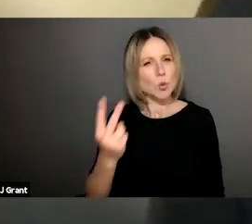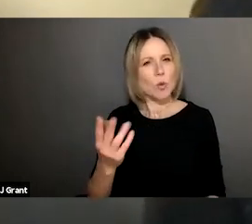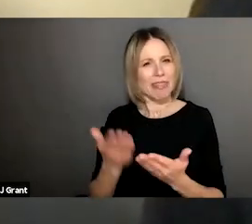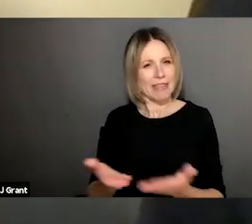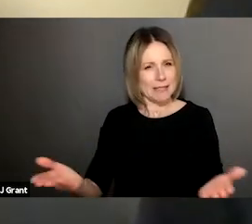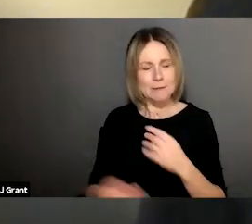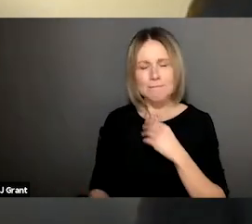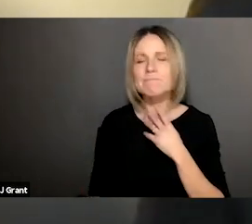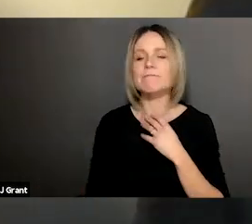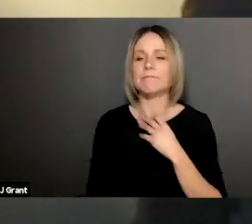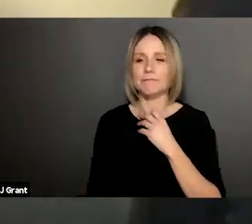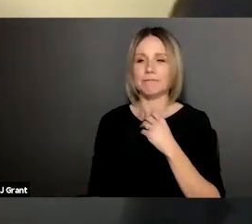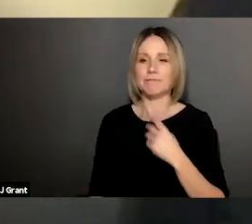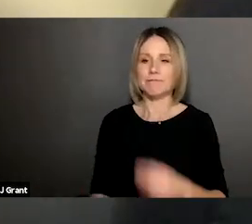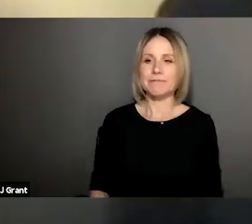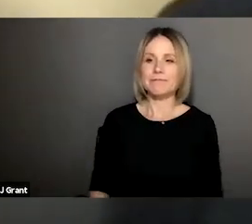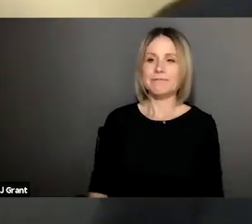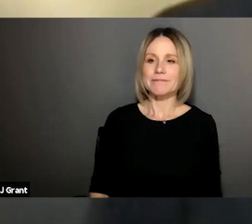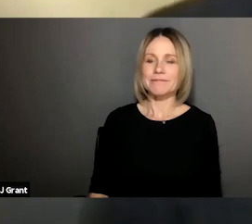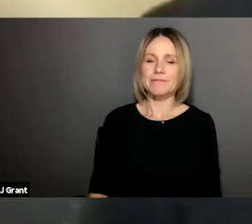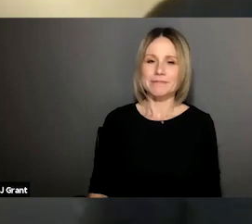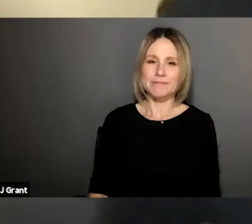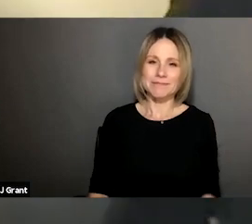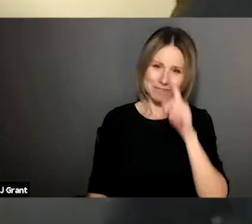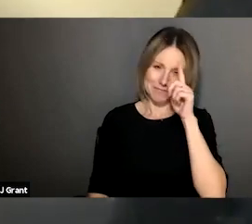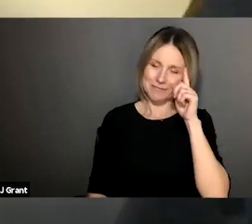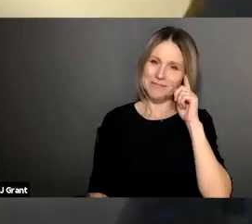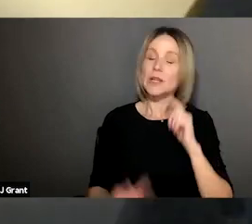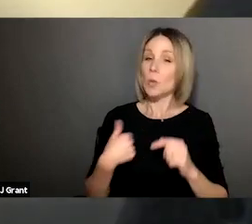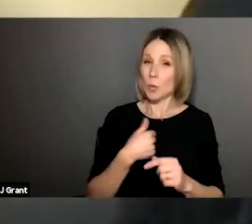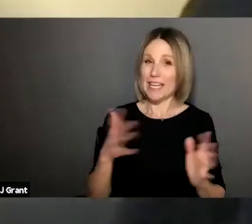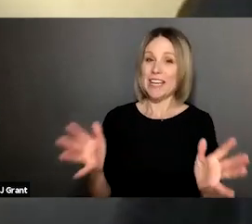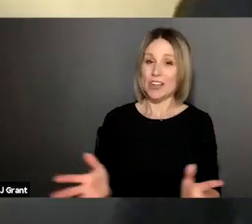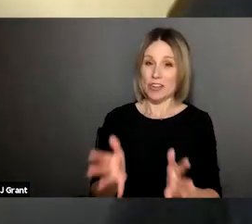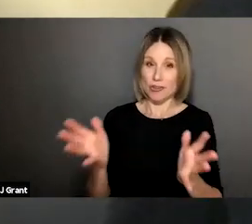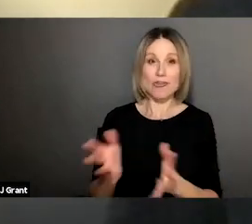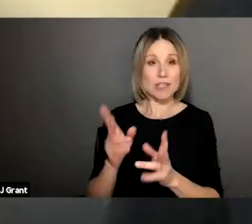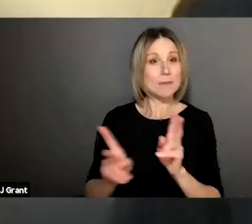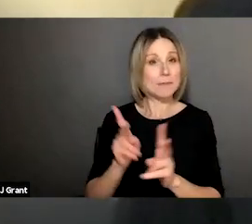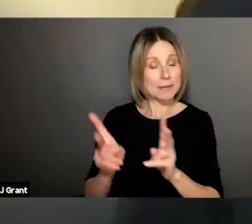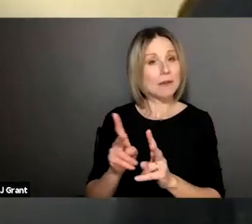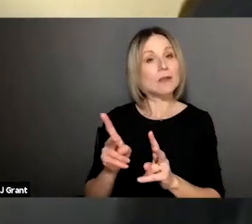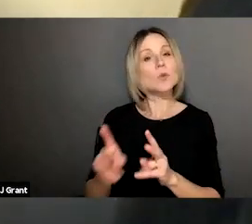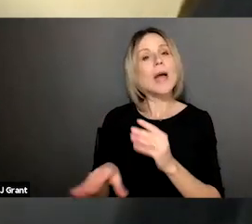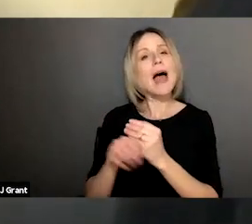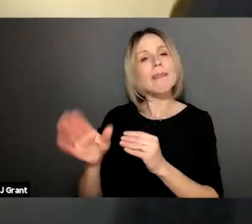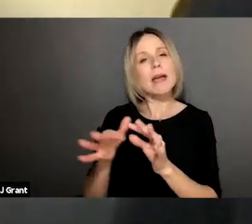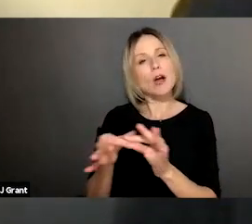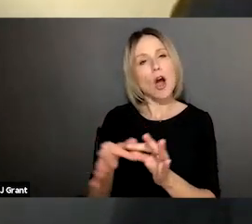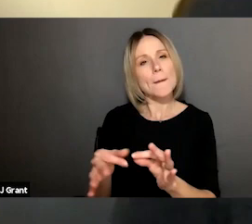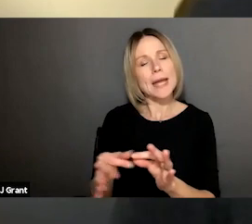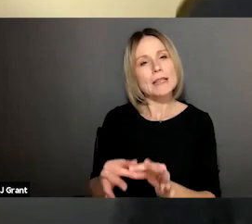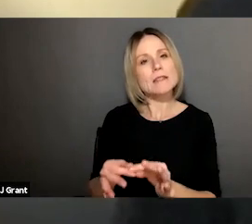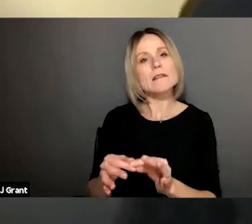one hand, the notes that we encourage people, subscribers, to leave below recipes on New York